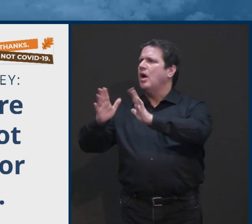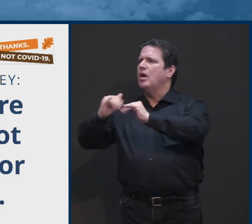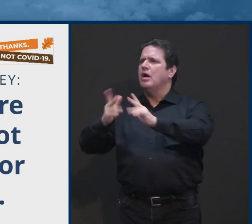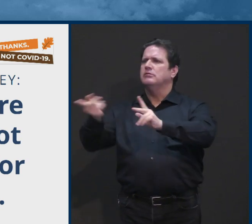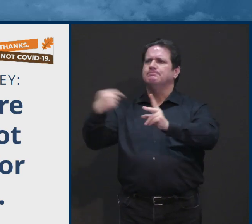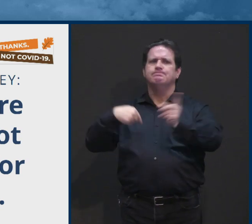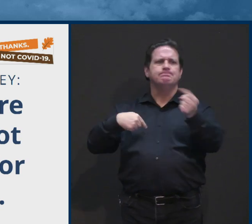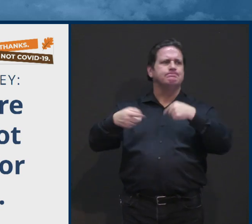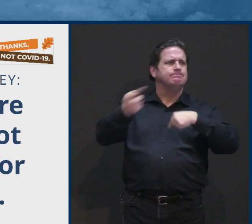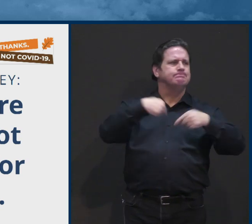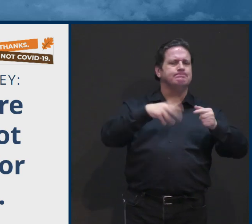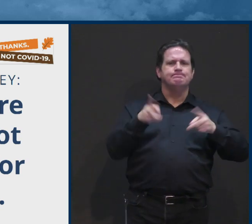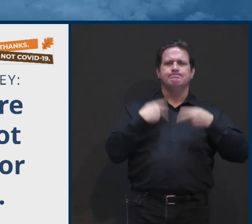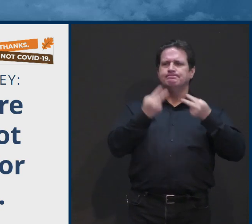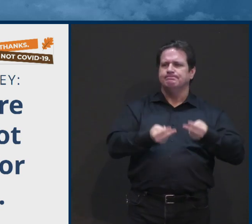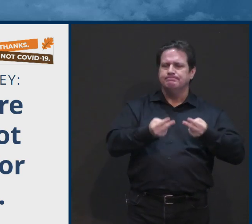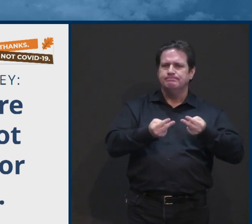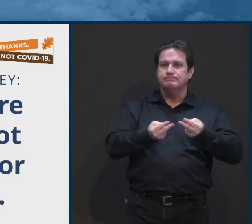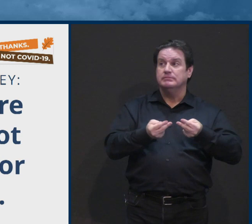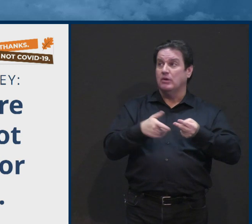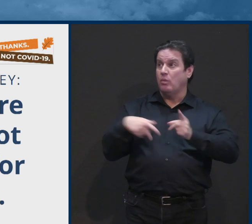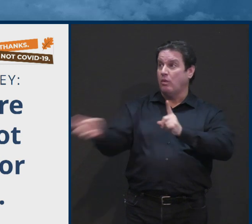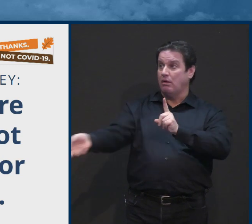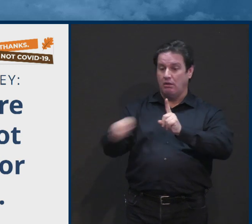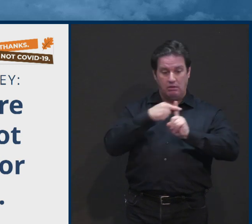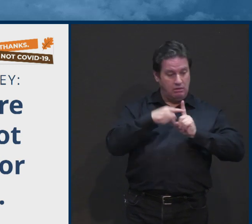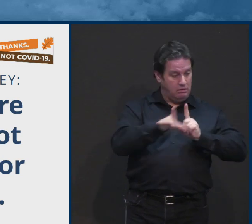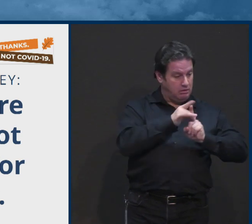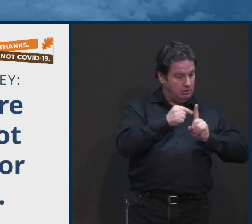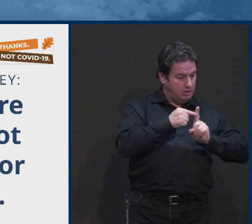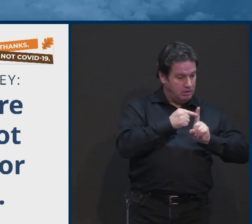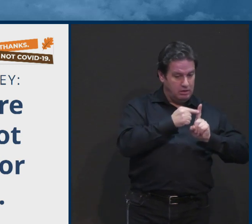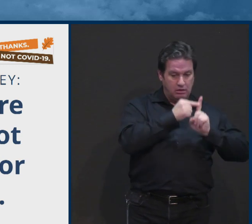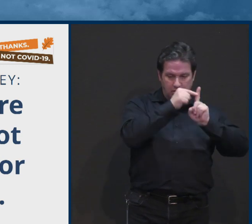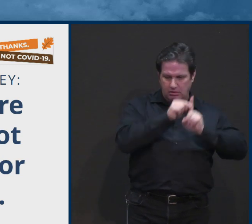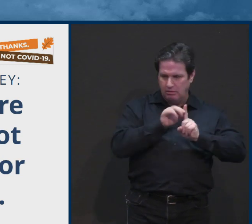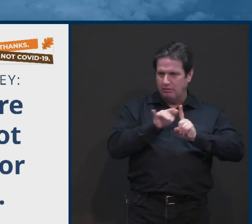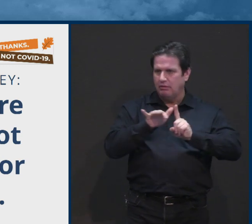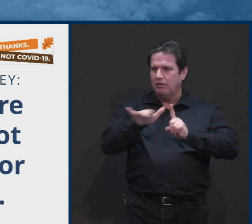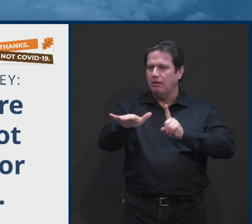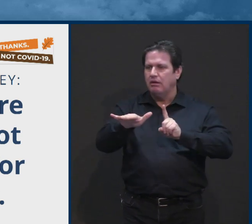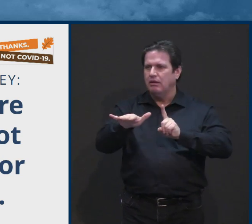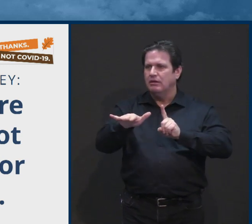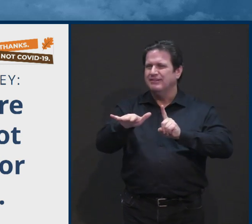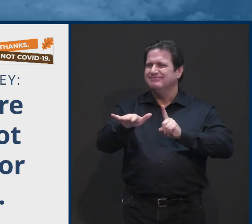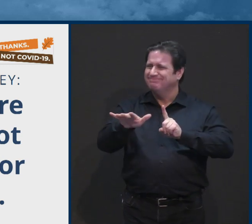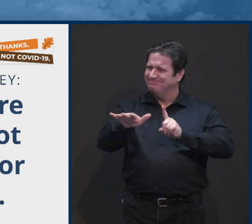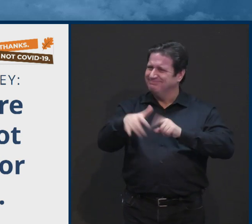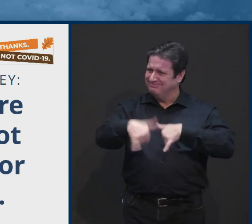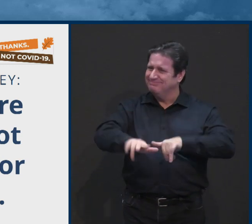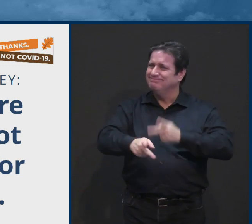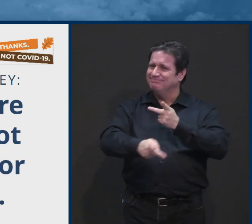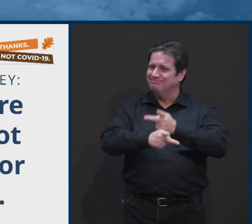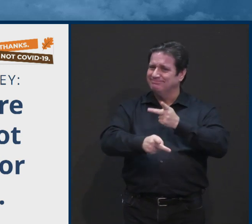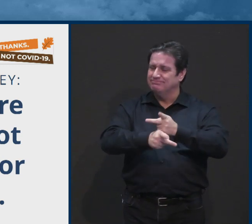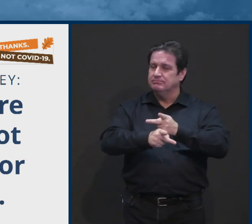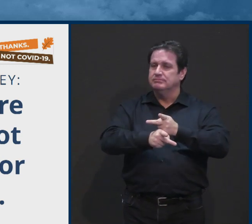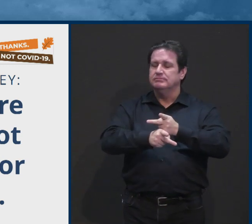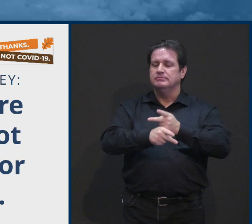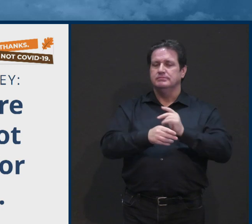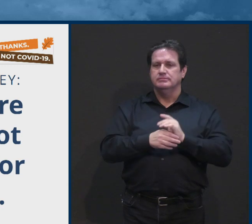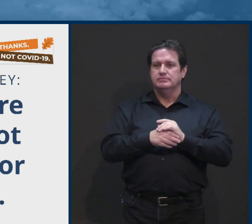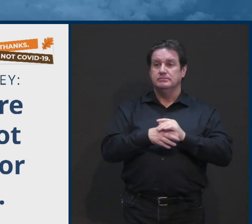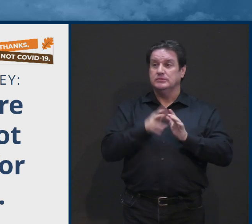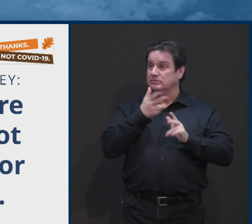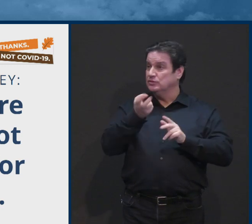somebody in that gathering who's COVID-19 positive and then infects others. And so we need to be careful. We're already being careful and